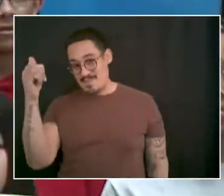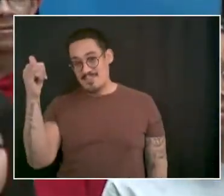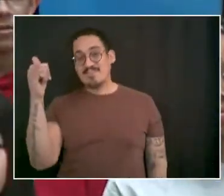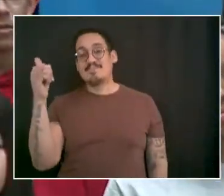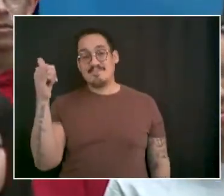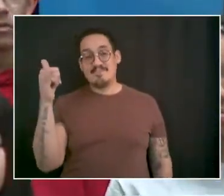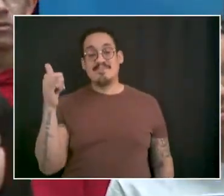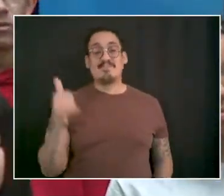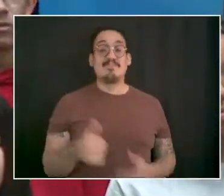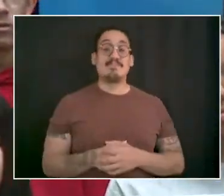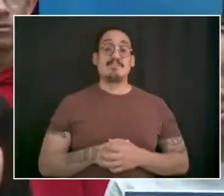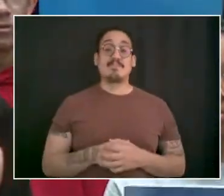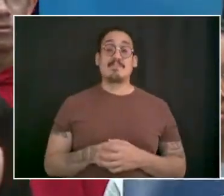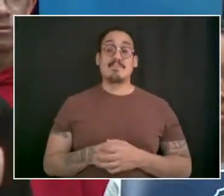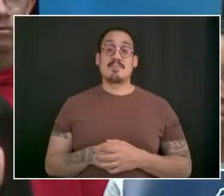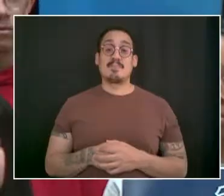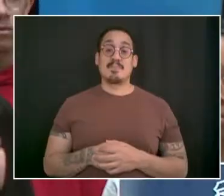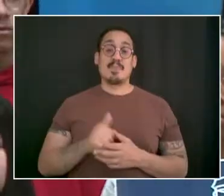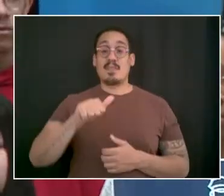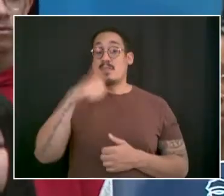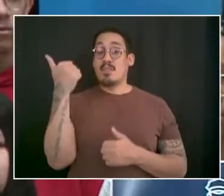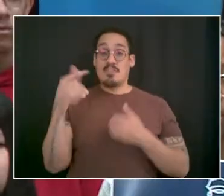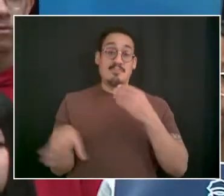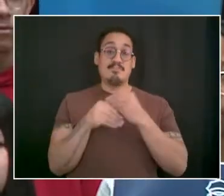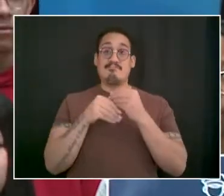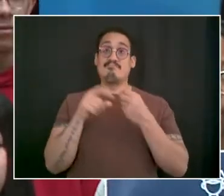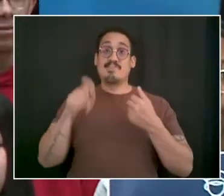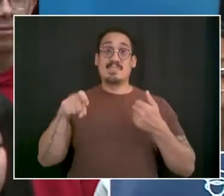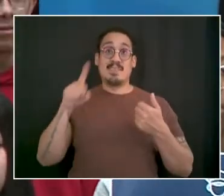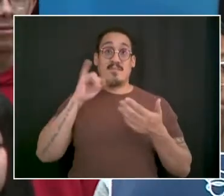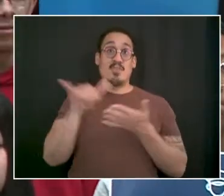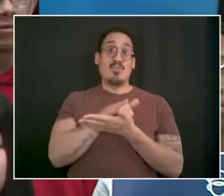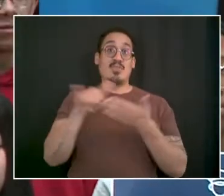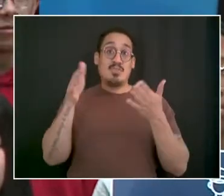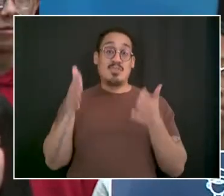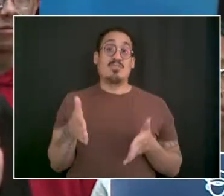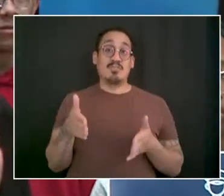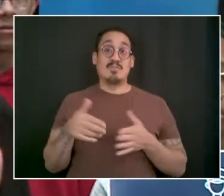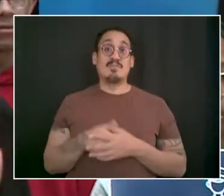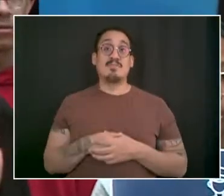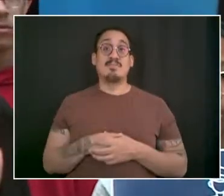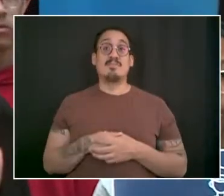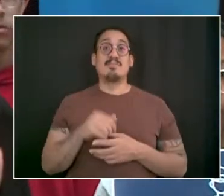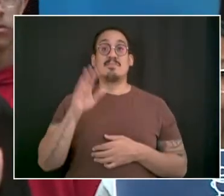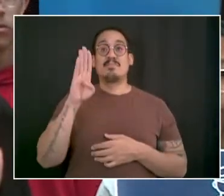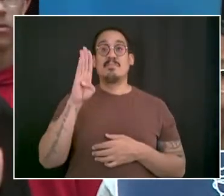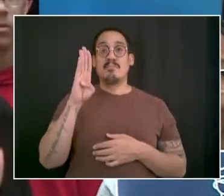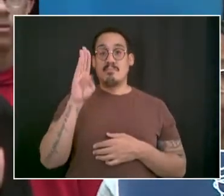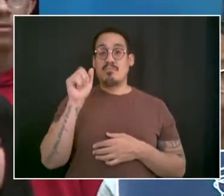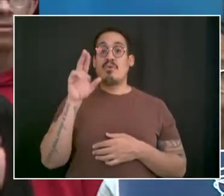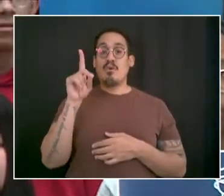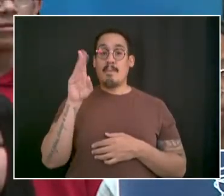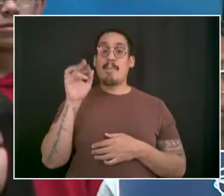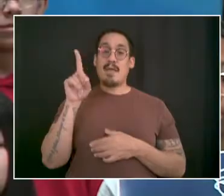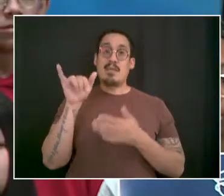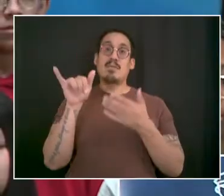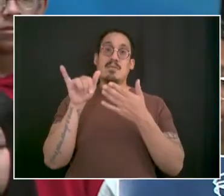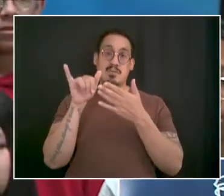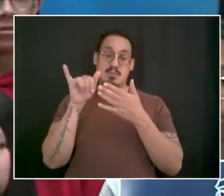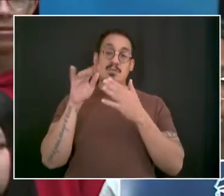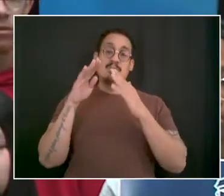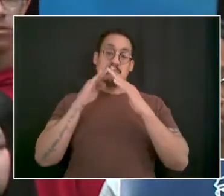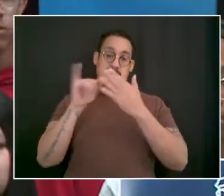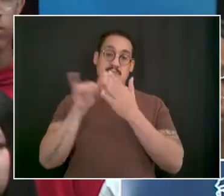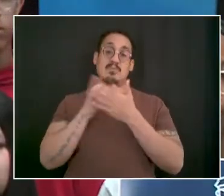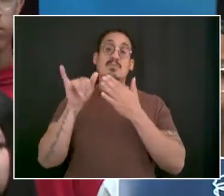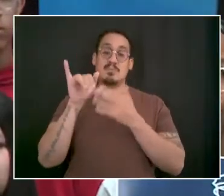Another necessity for New Yorkers is broadband internet. That is why we are continuing to offer free broadband and